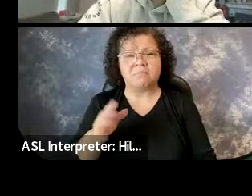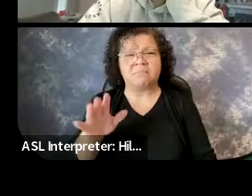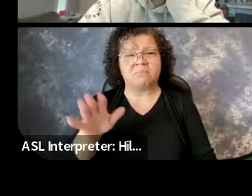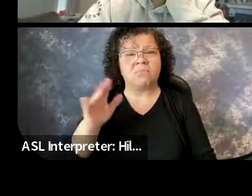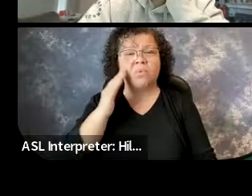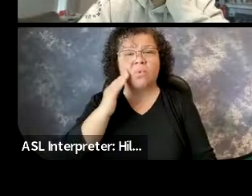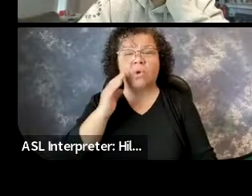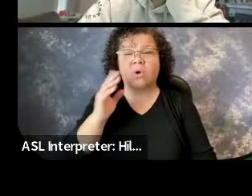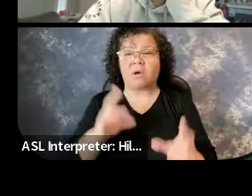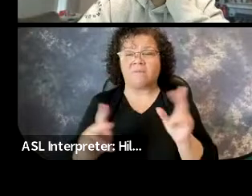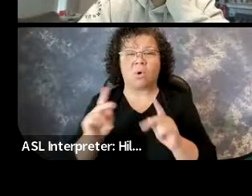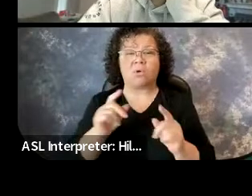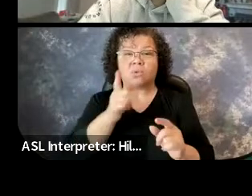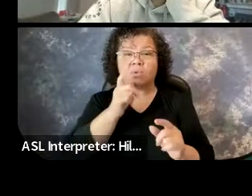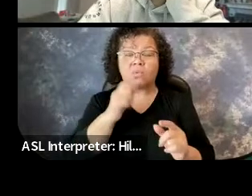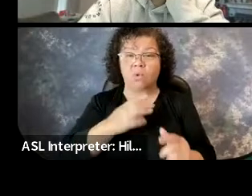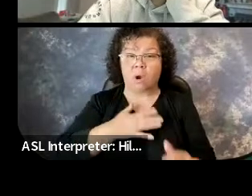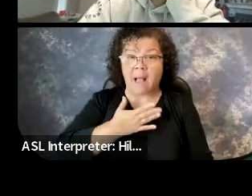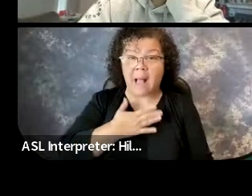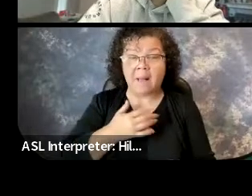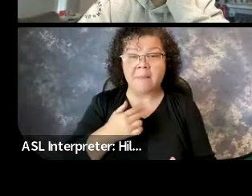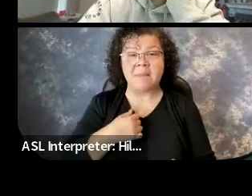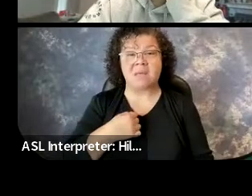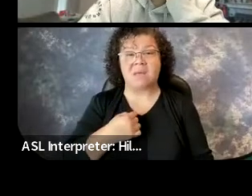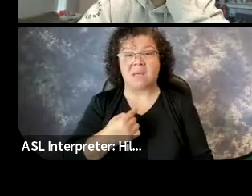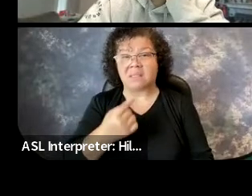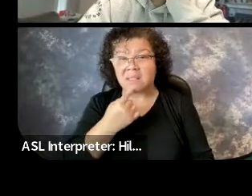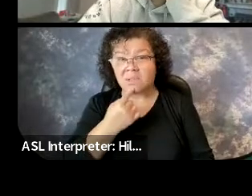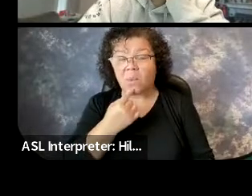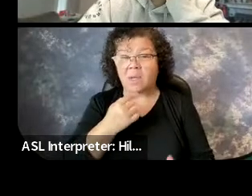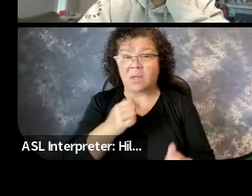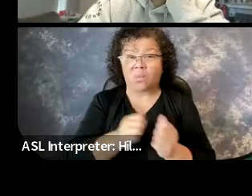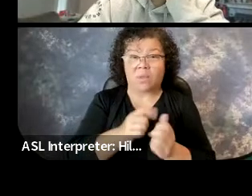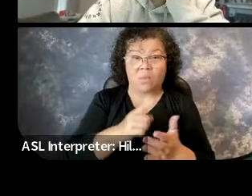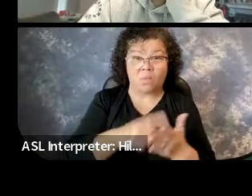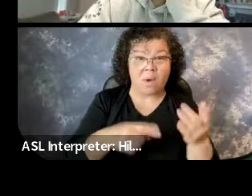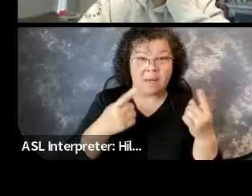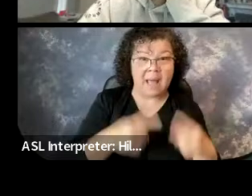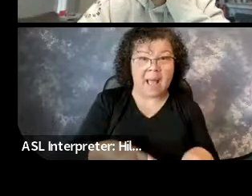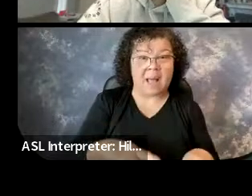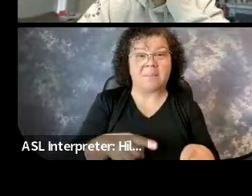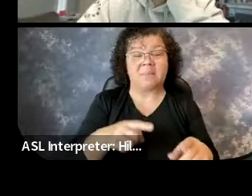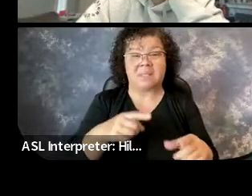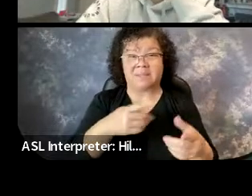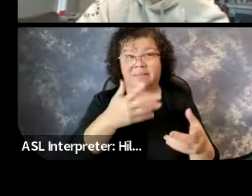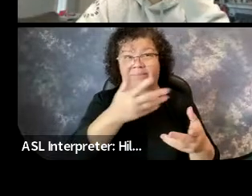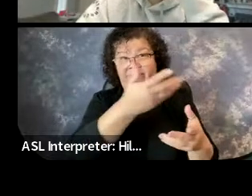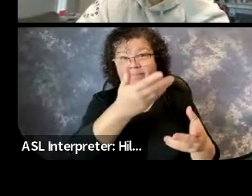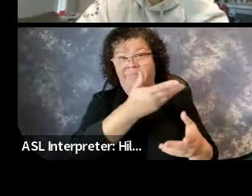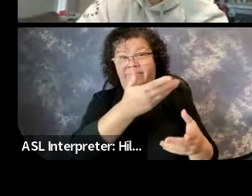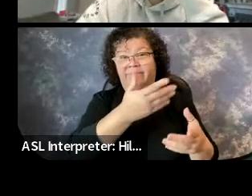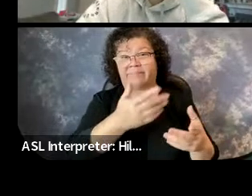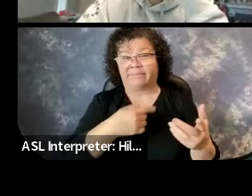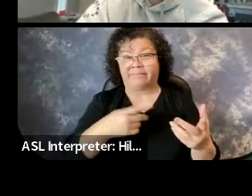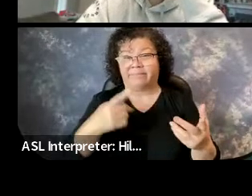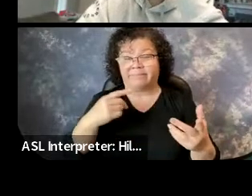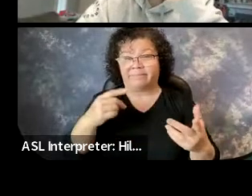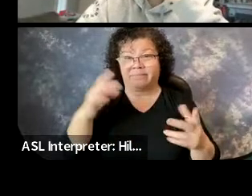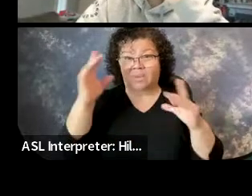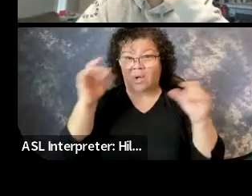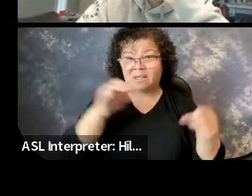who are happy or disappointed, with what happened, you know, a week and a half ago,